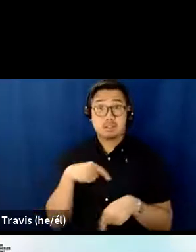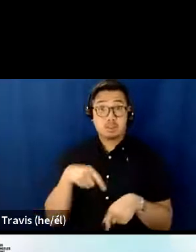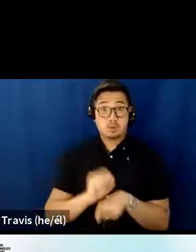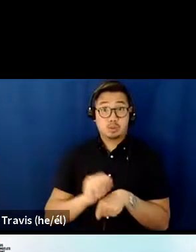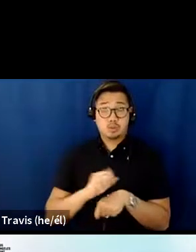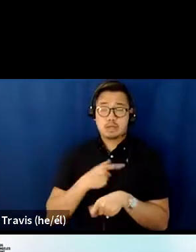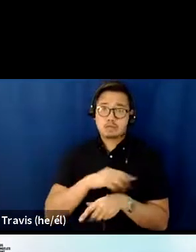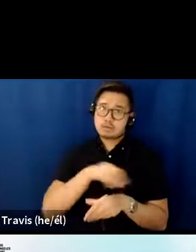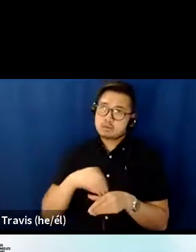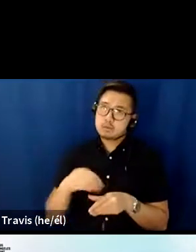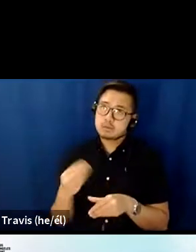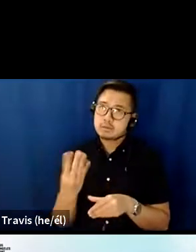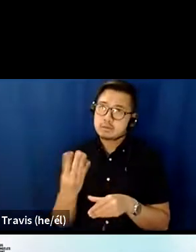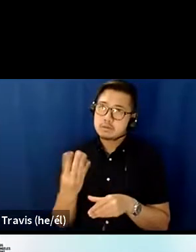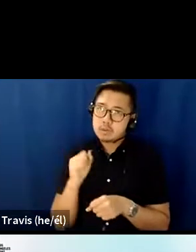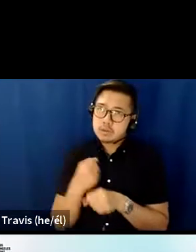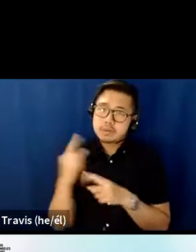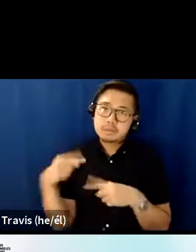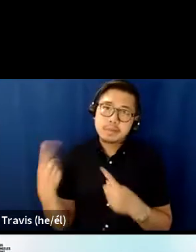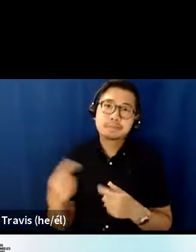and